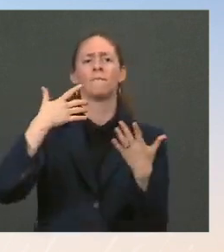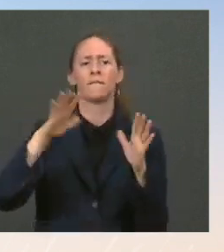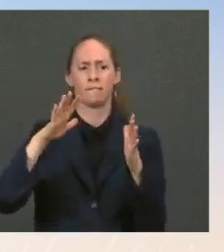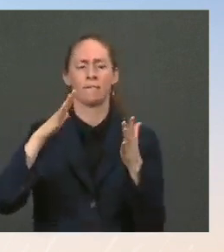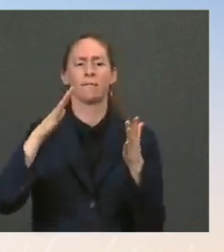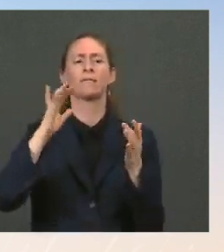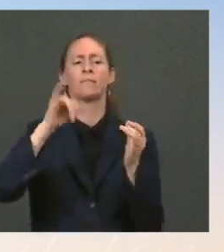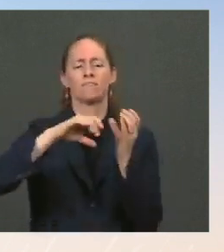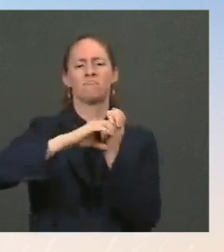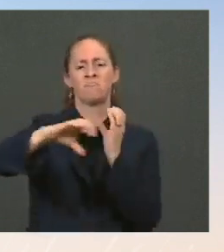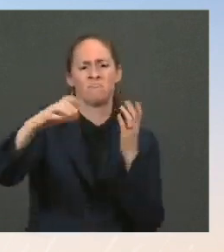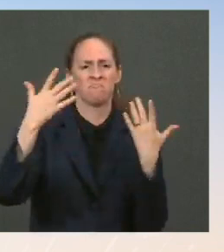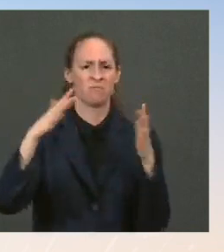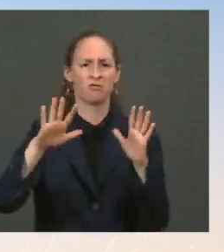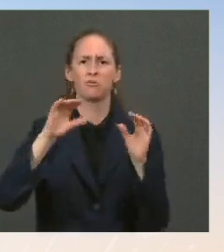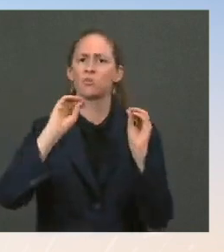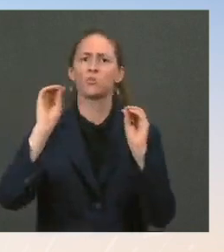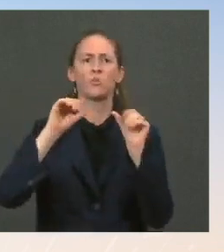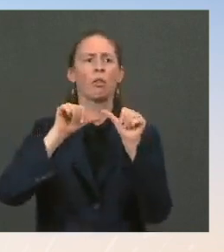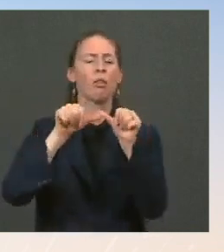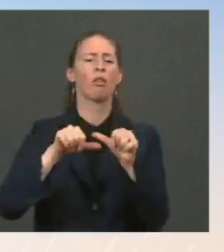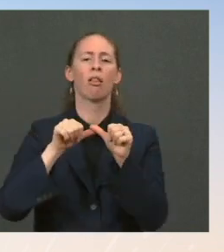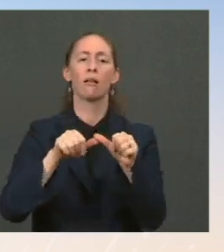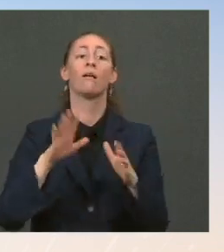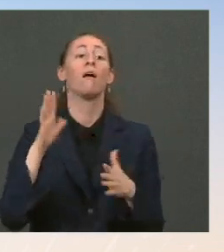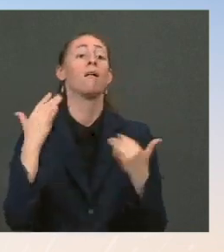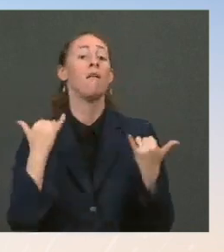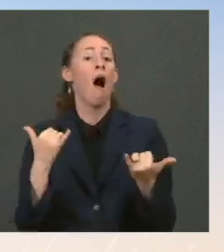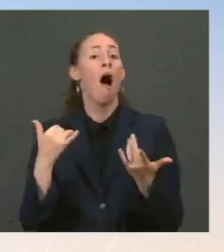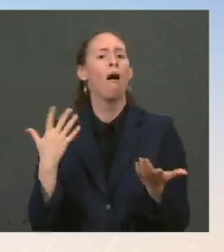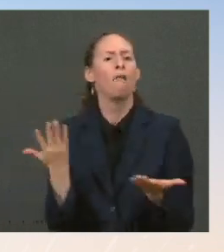service. In terms of our government efforts,